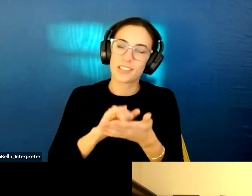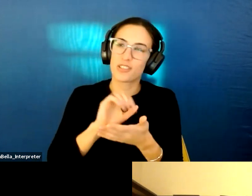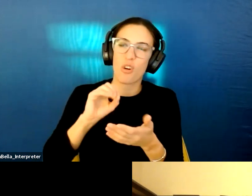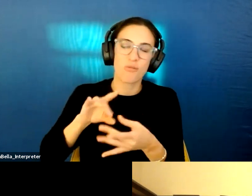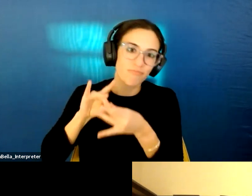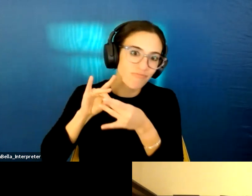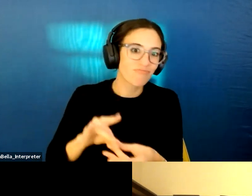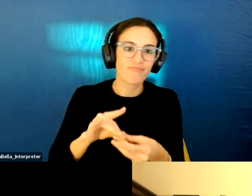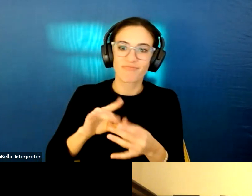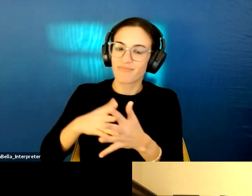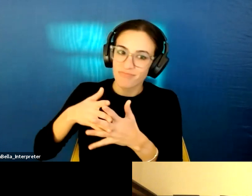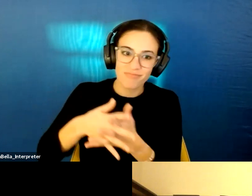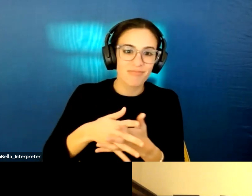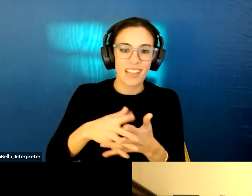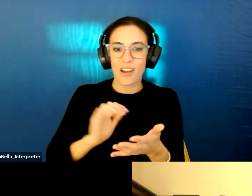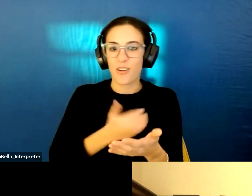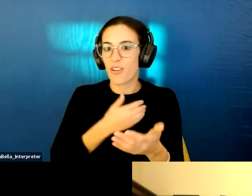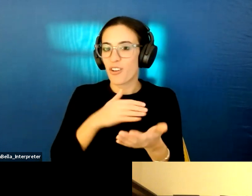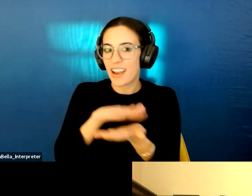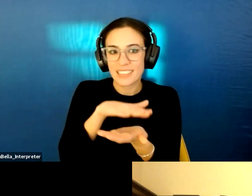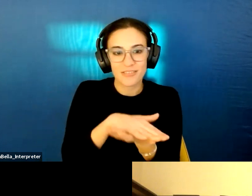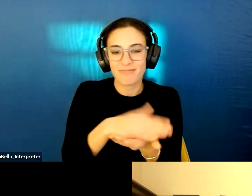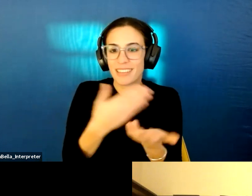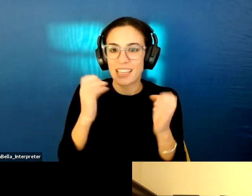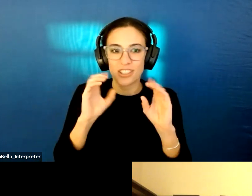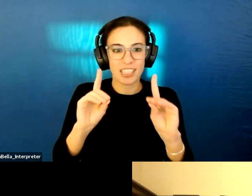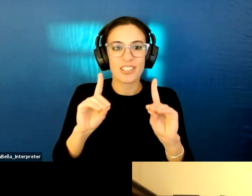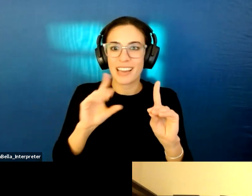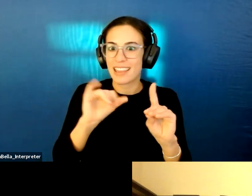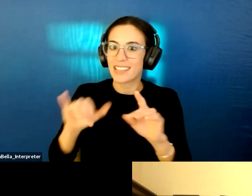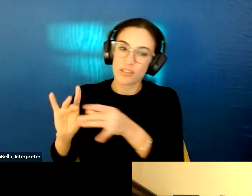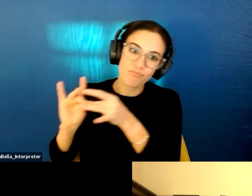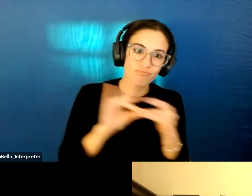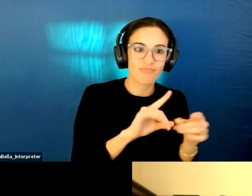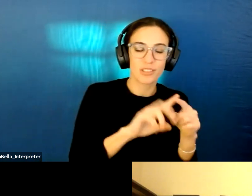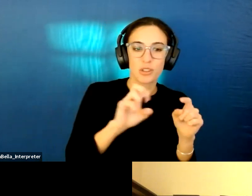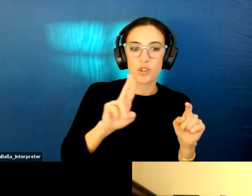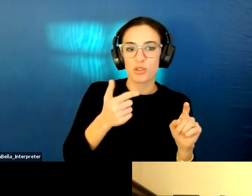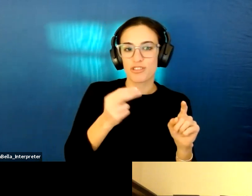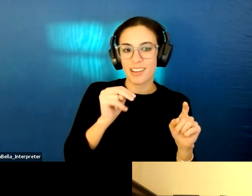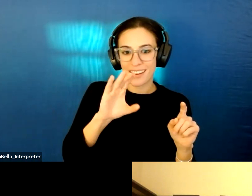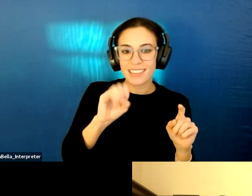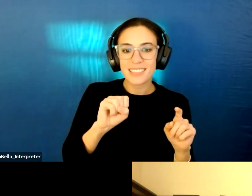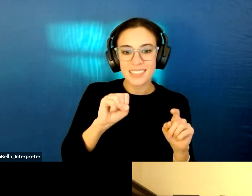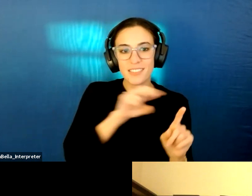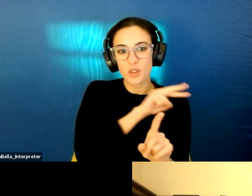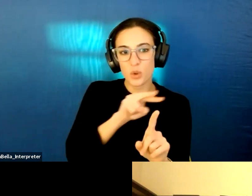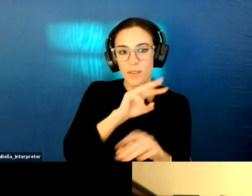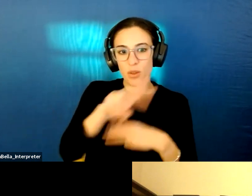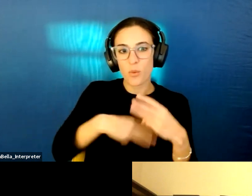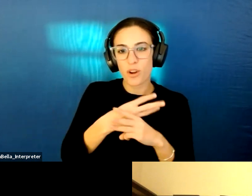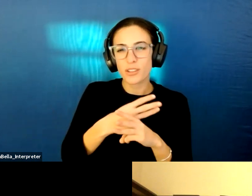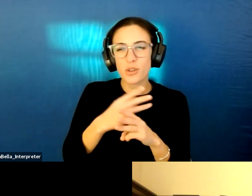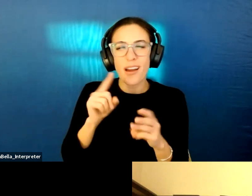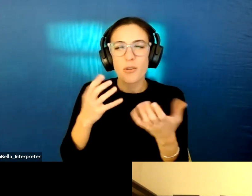about how central they are to a kind of eugenicist vision of the world. And I just want to highlight, I mean,